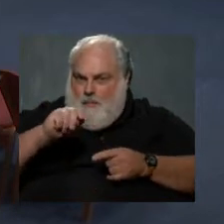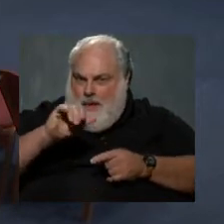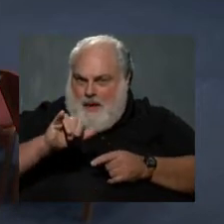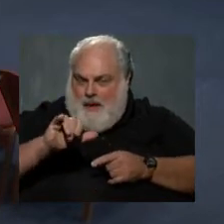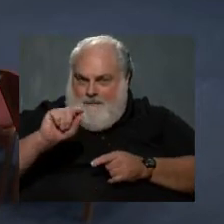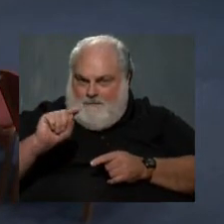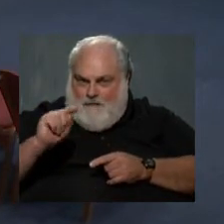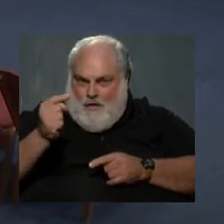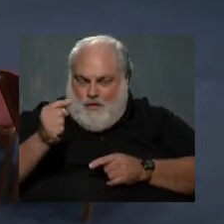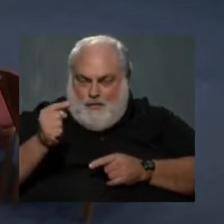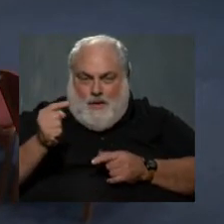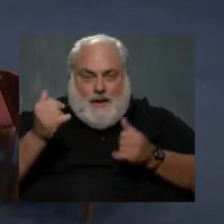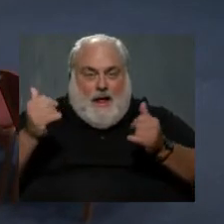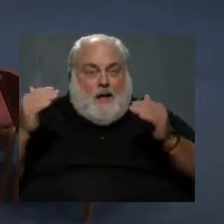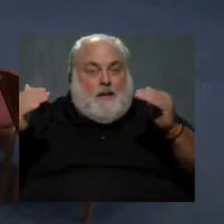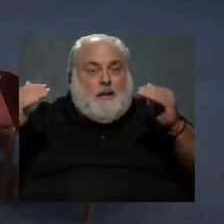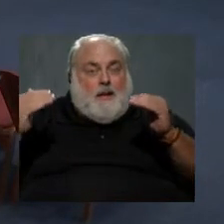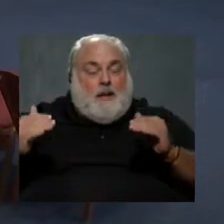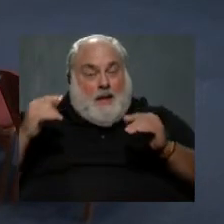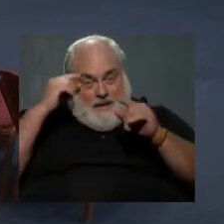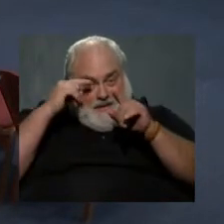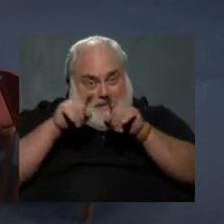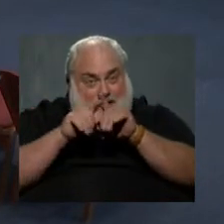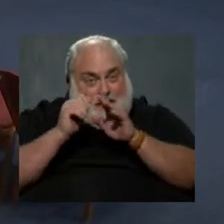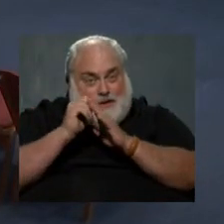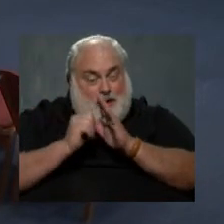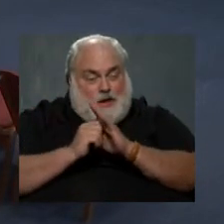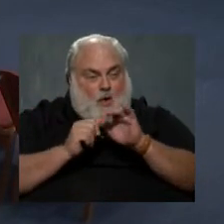through 10 on the consent agenda?